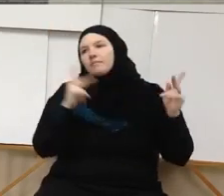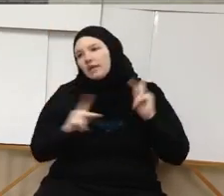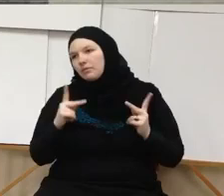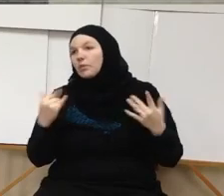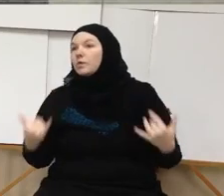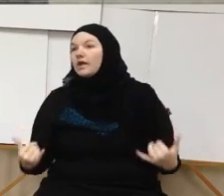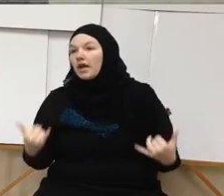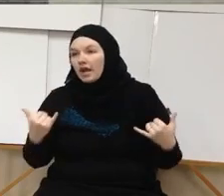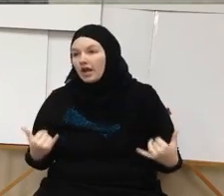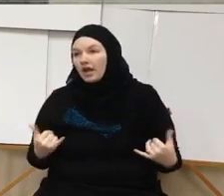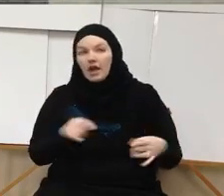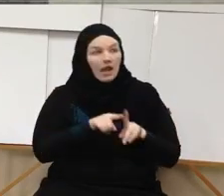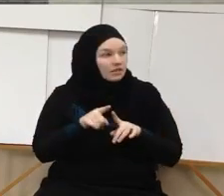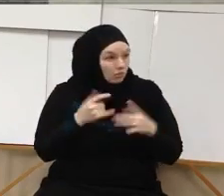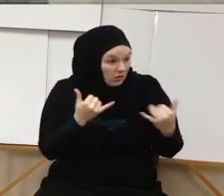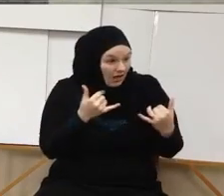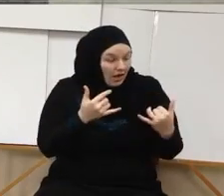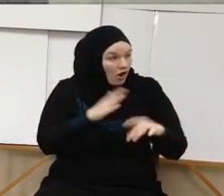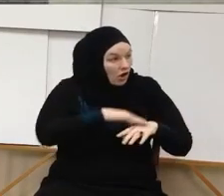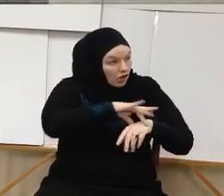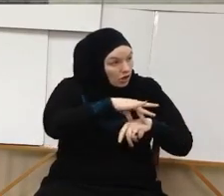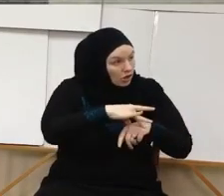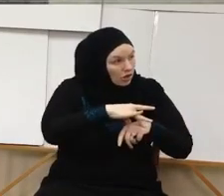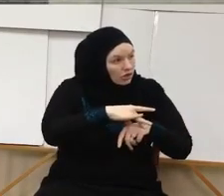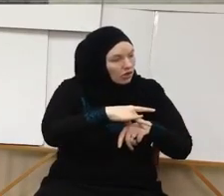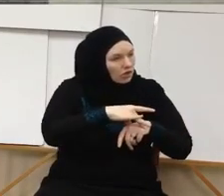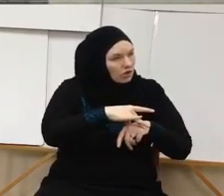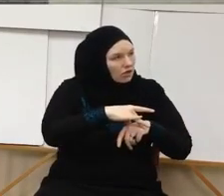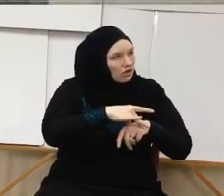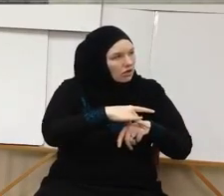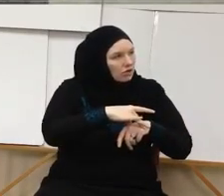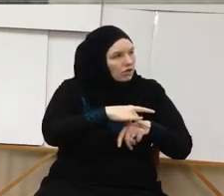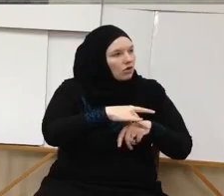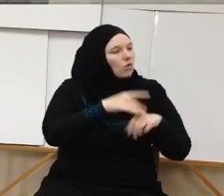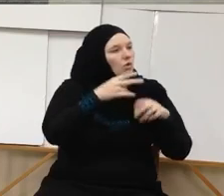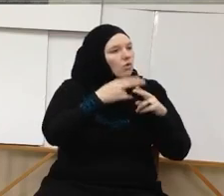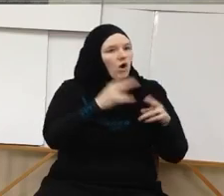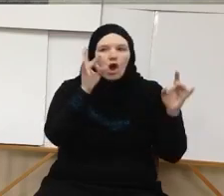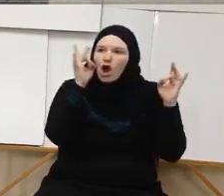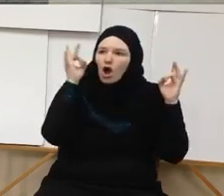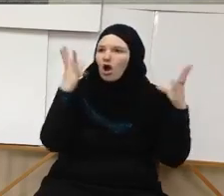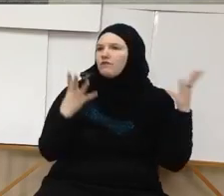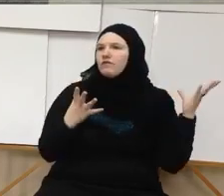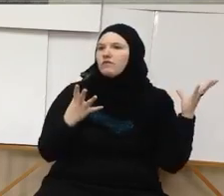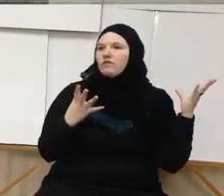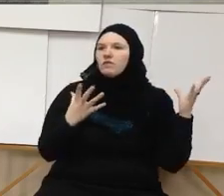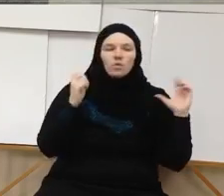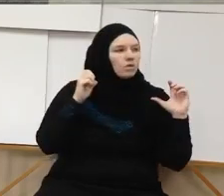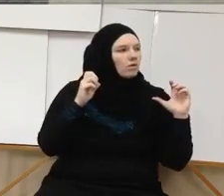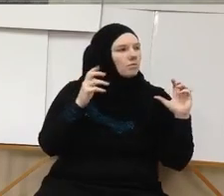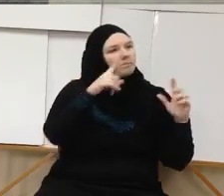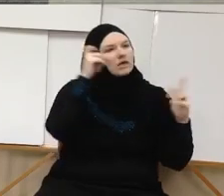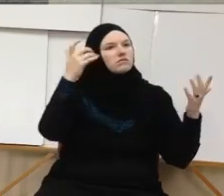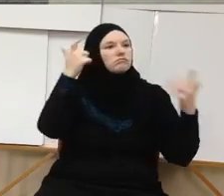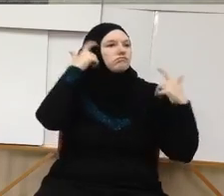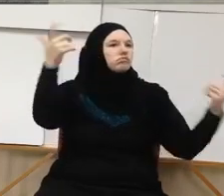today, as we speak, who are justifying for tyrants to do anything they want because they